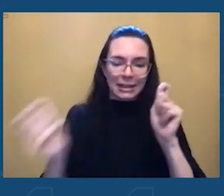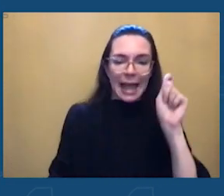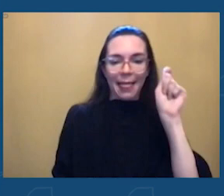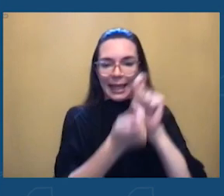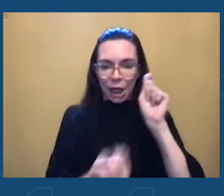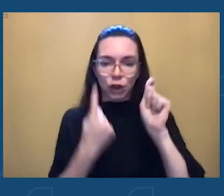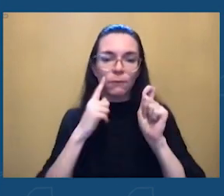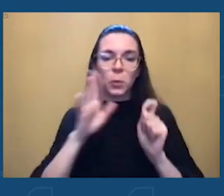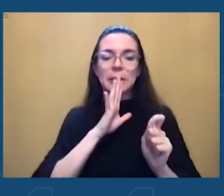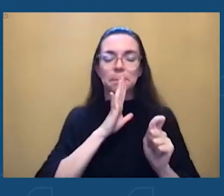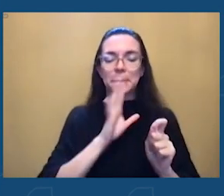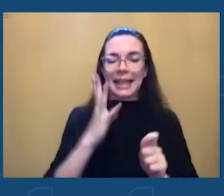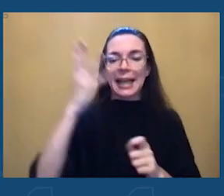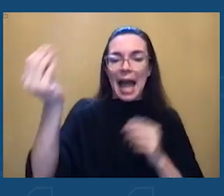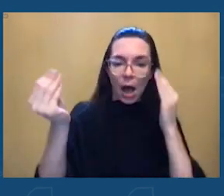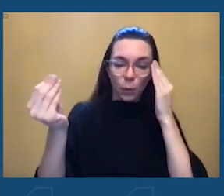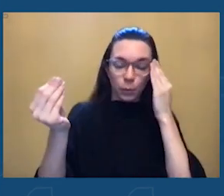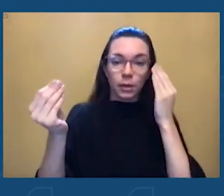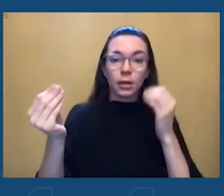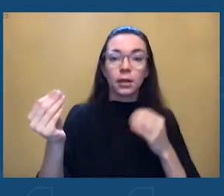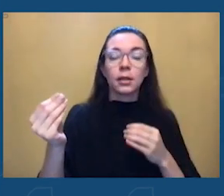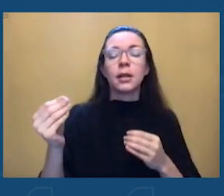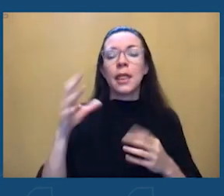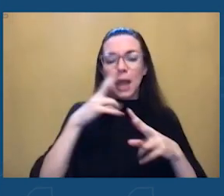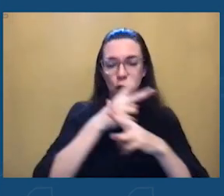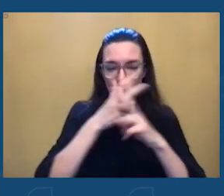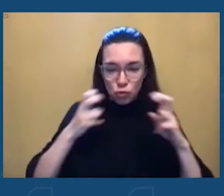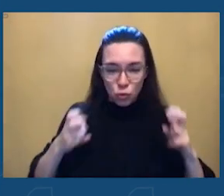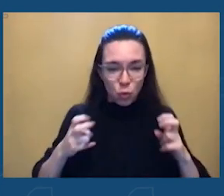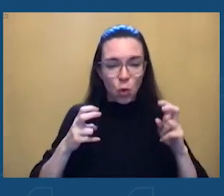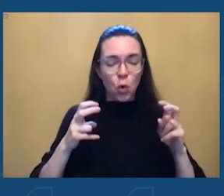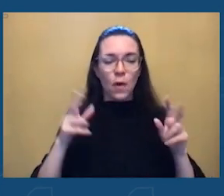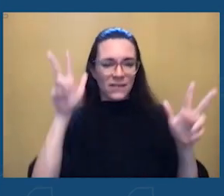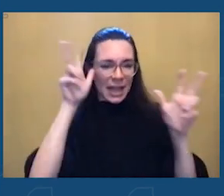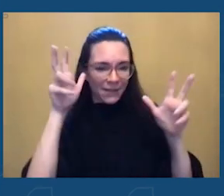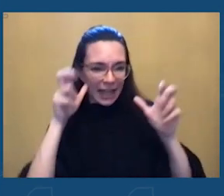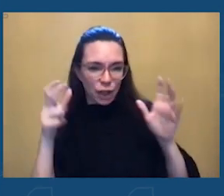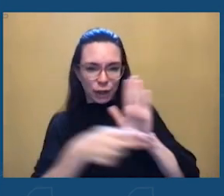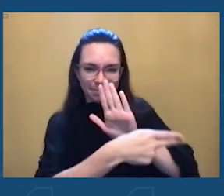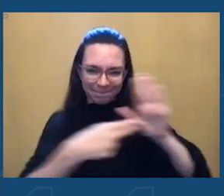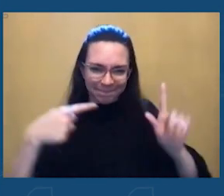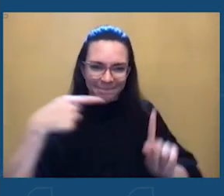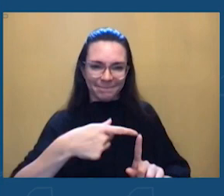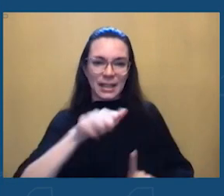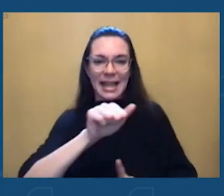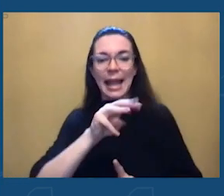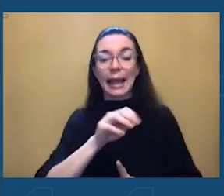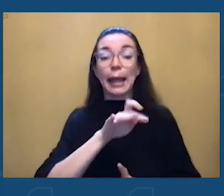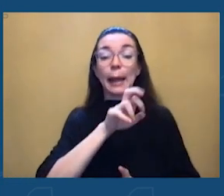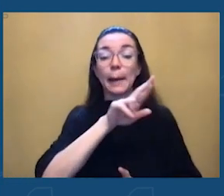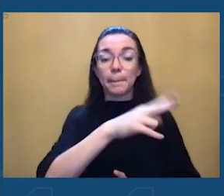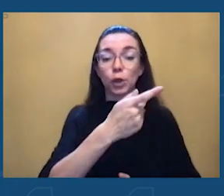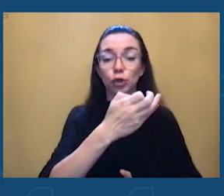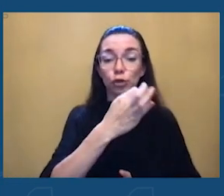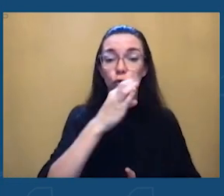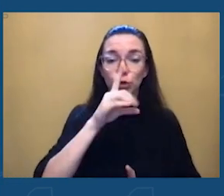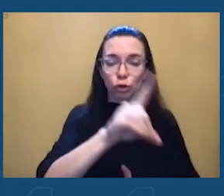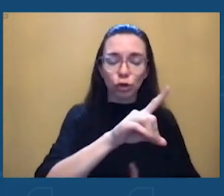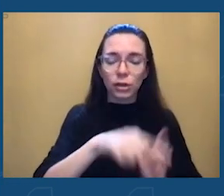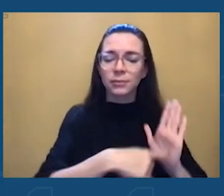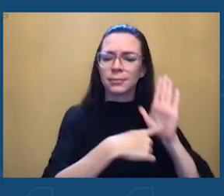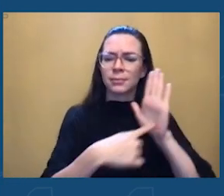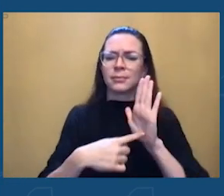cruel vilification of Amber Heard that every survivor is watching right now illustrates just how much stamina